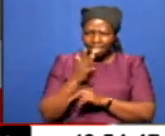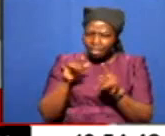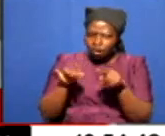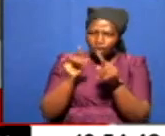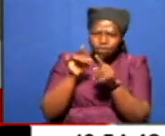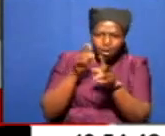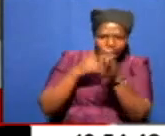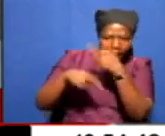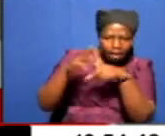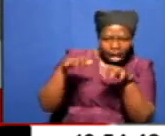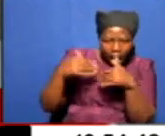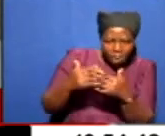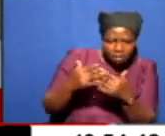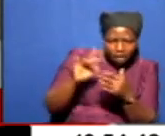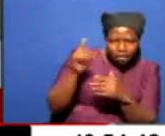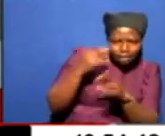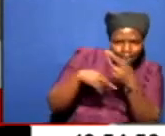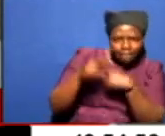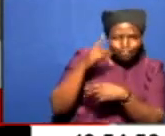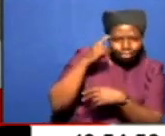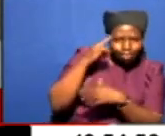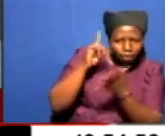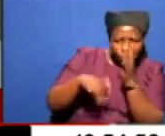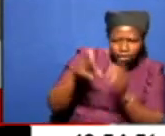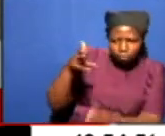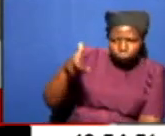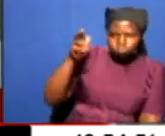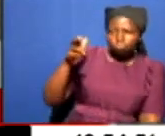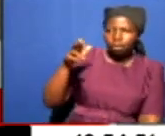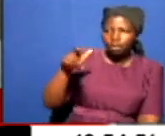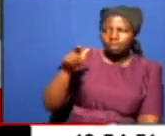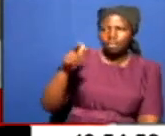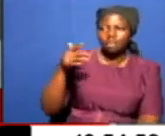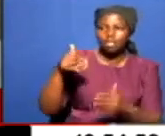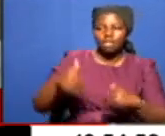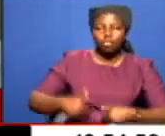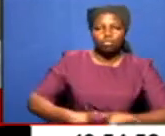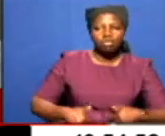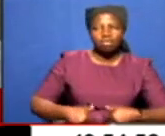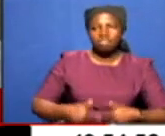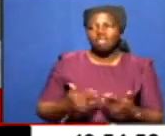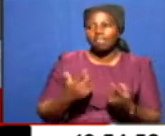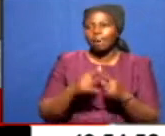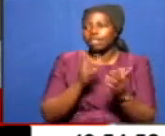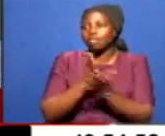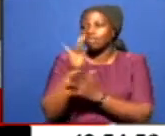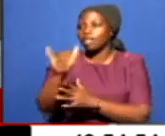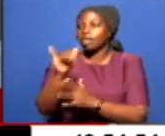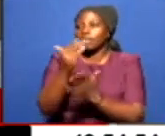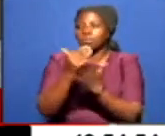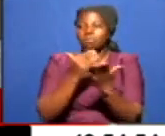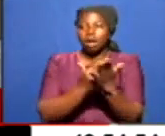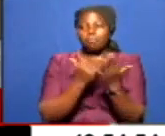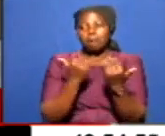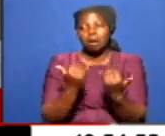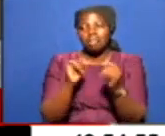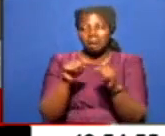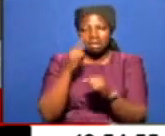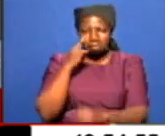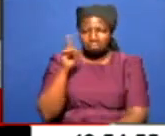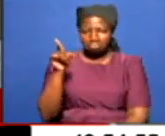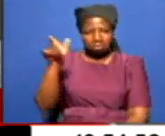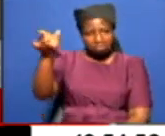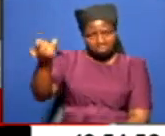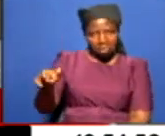this, mm-hmm. this young man, this young person. Mm-hmm. But through that program, then they can see this person has